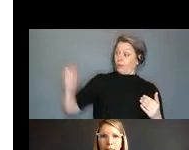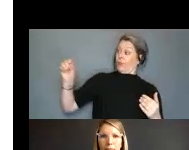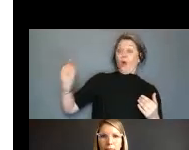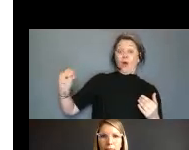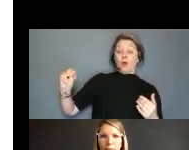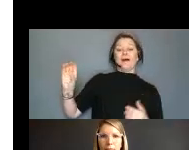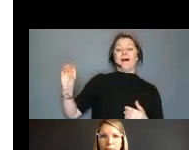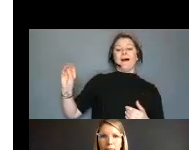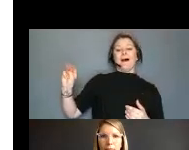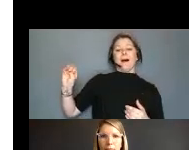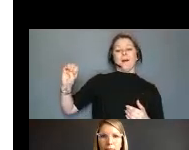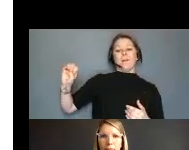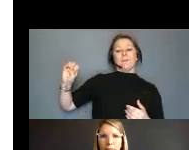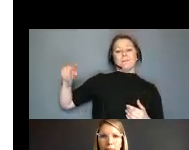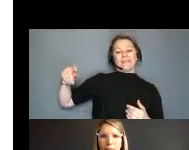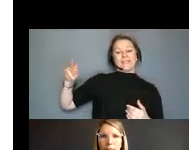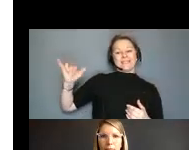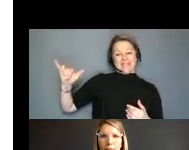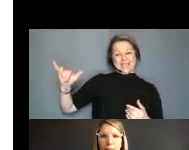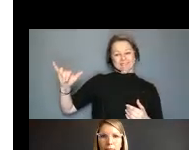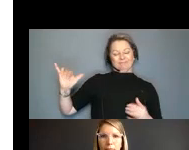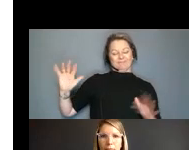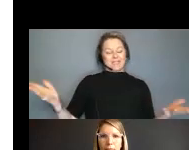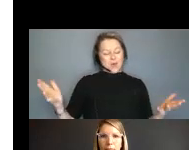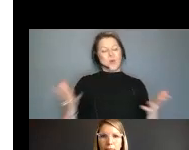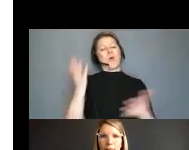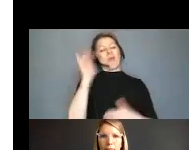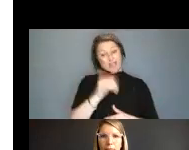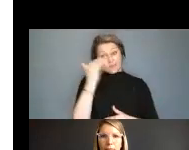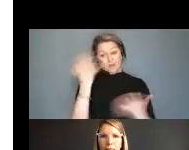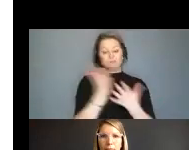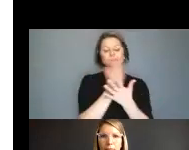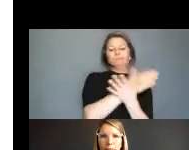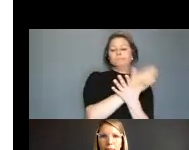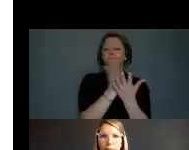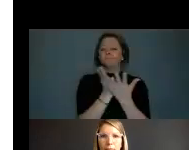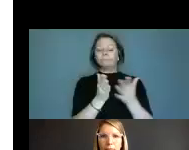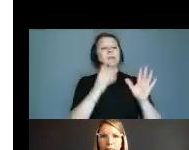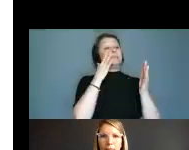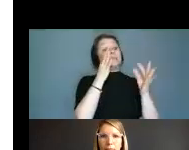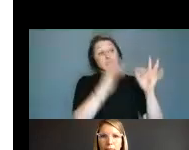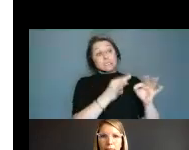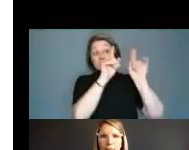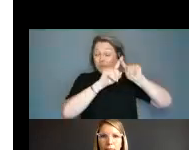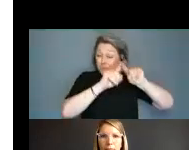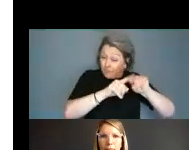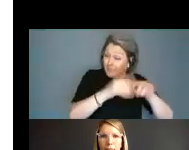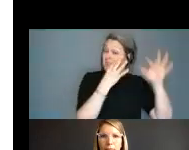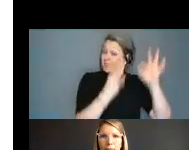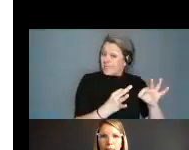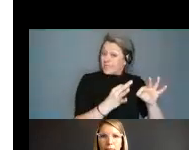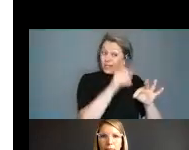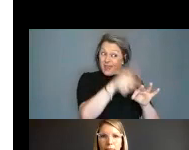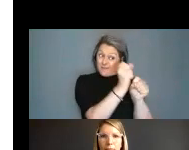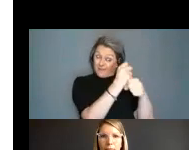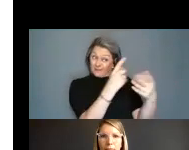And this is in part because capacity, as Henry mentioned, is fluid. So not only is it decision specific, it's also fluid. It's